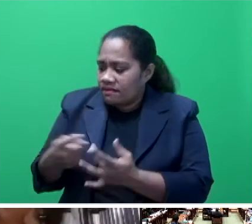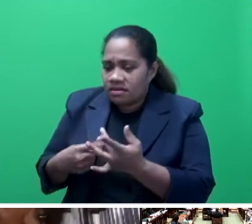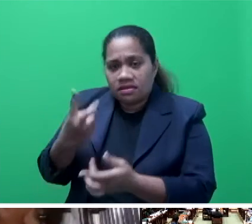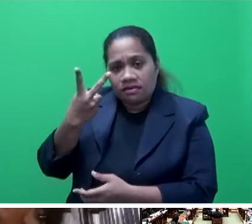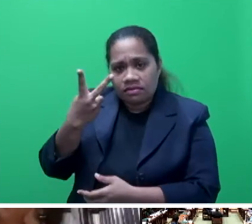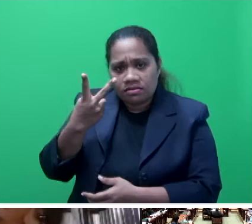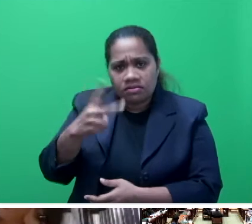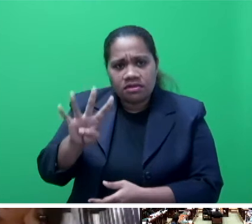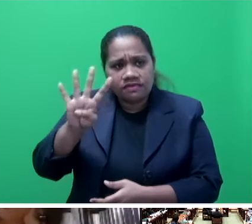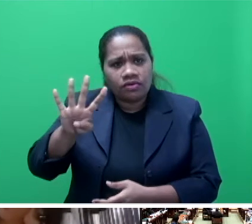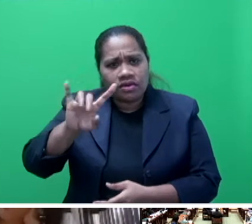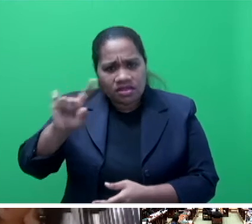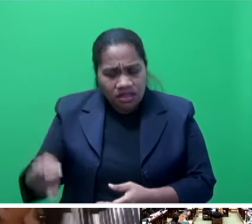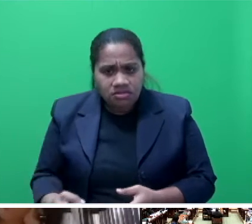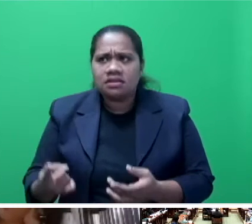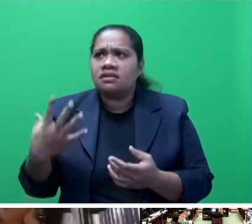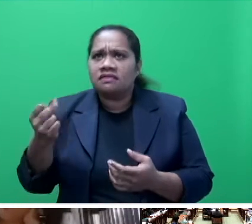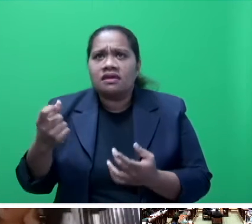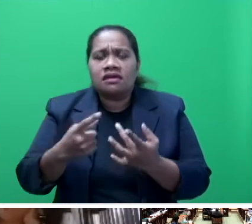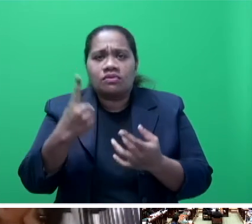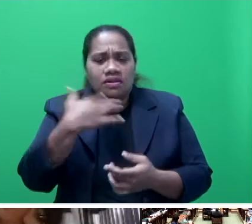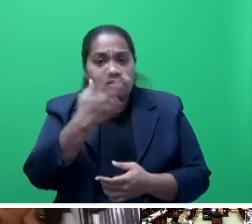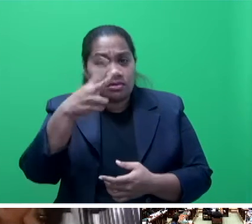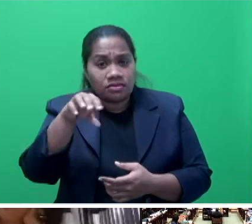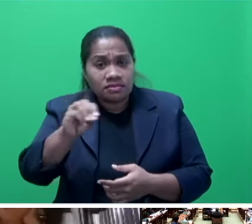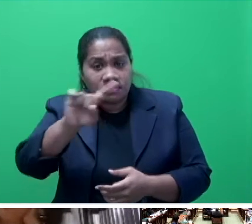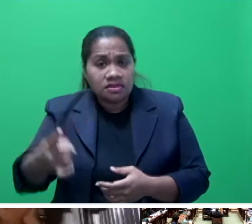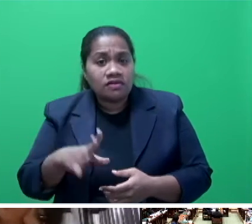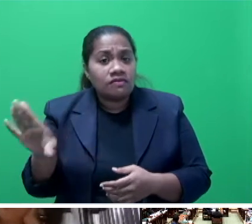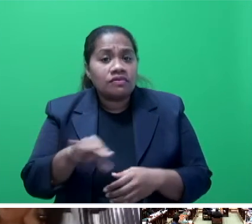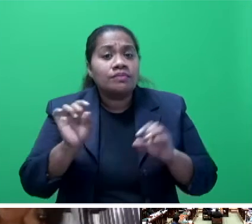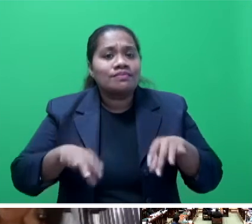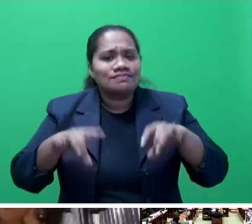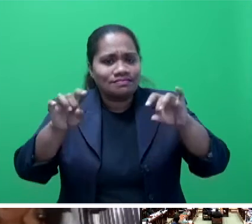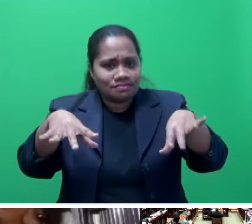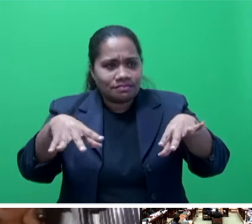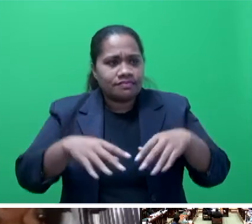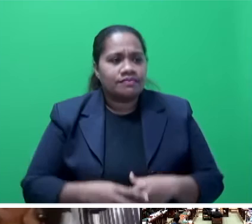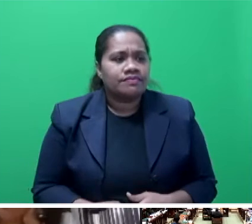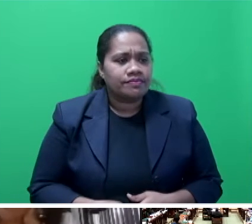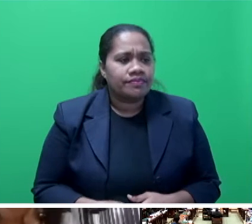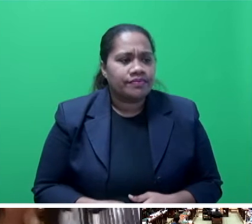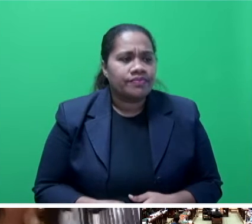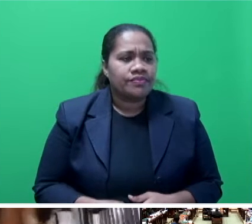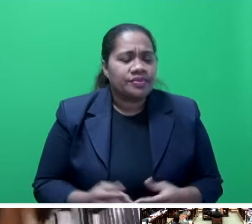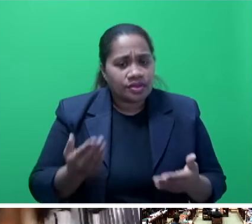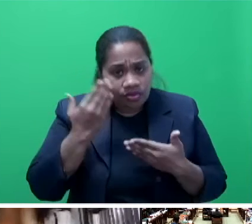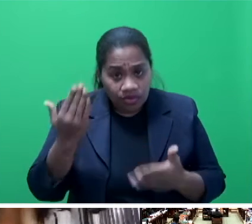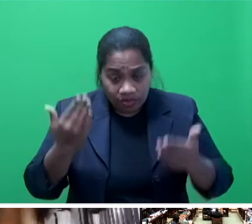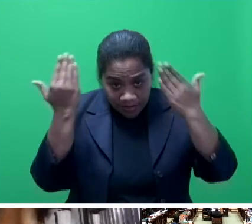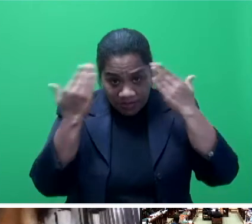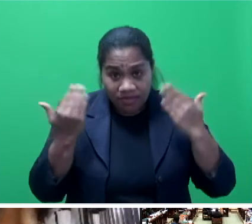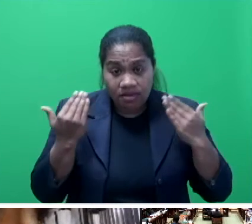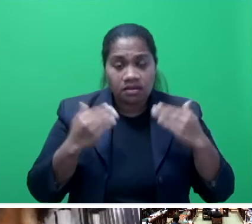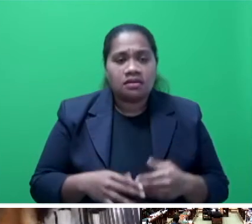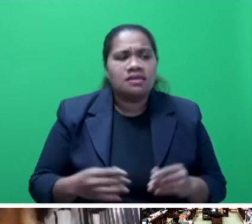and 120,000 from Australia with AstraZeneca vaccines. At this juncture, Honourable Speaker, it's important